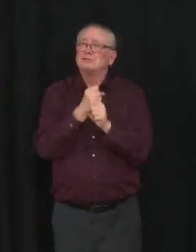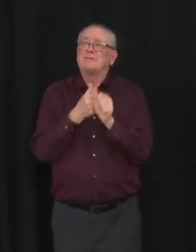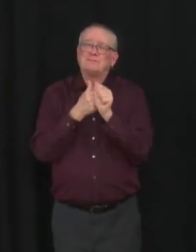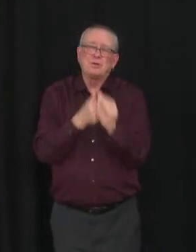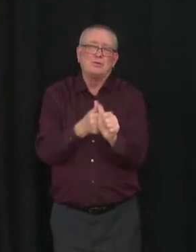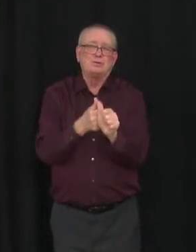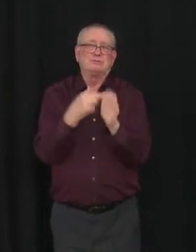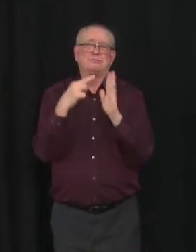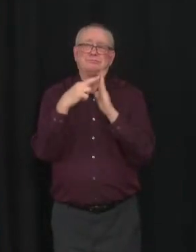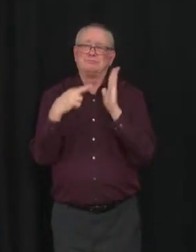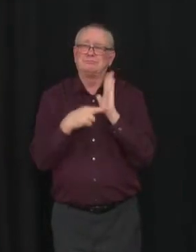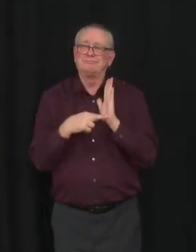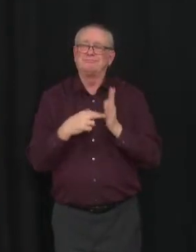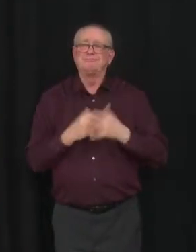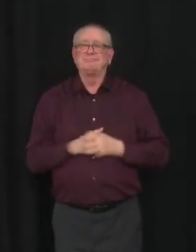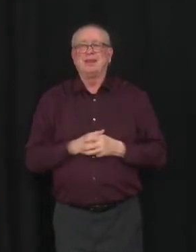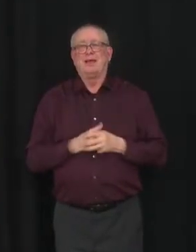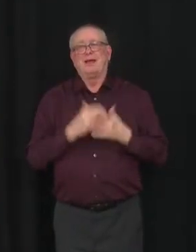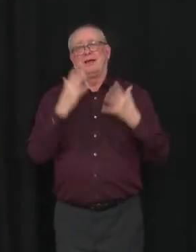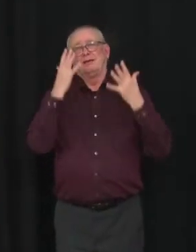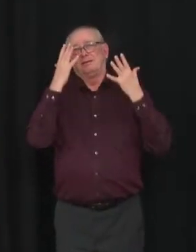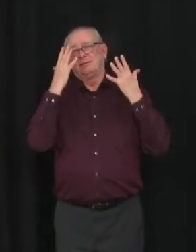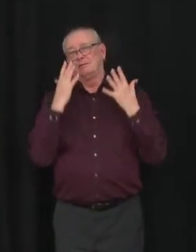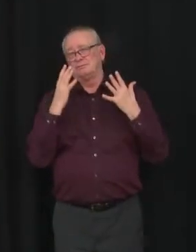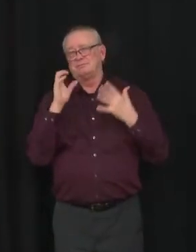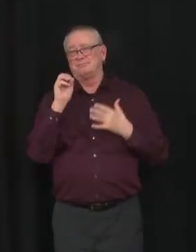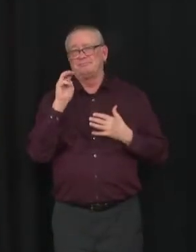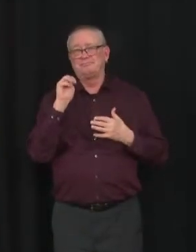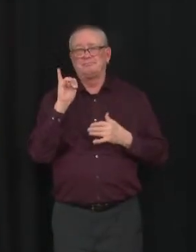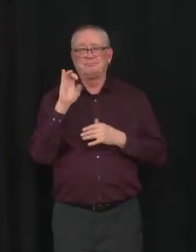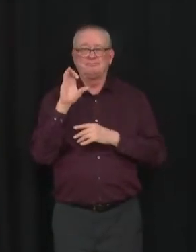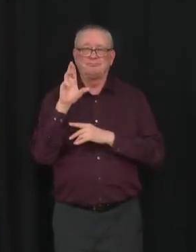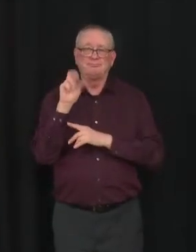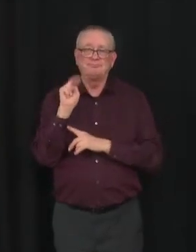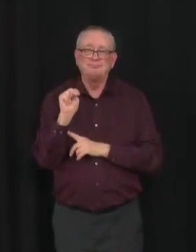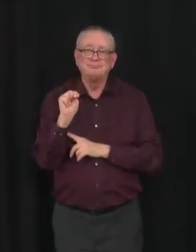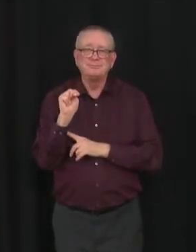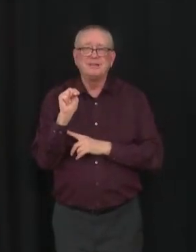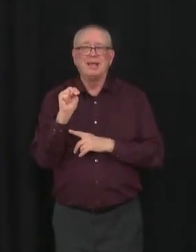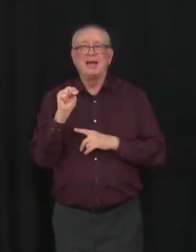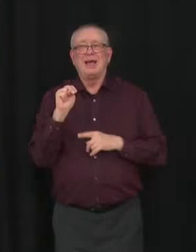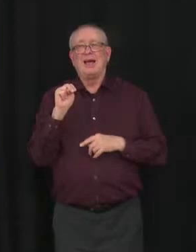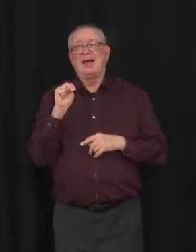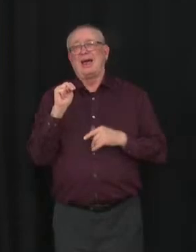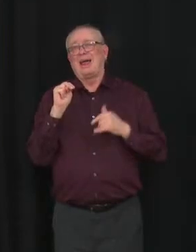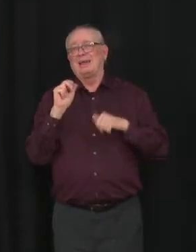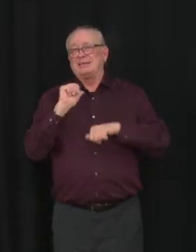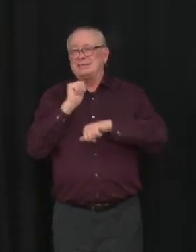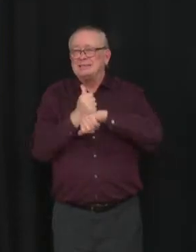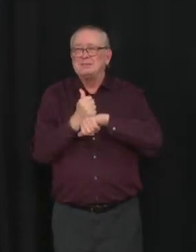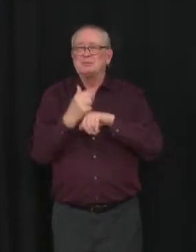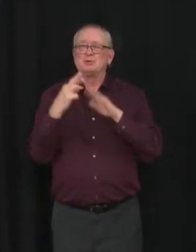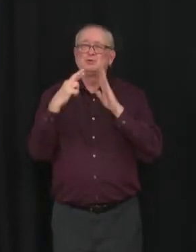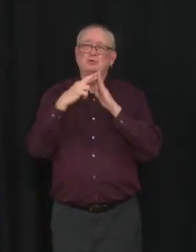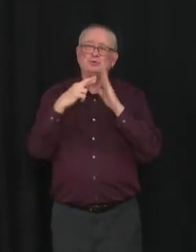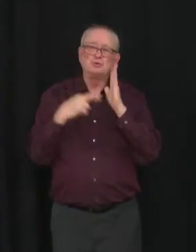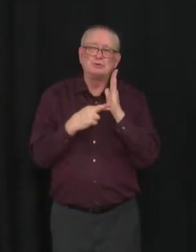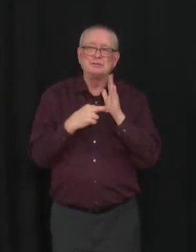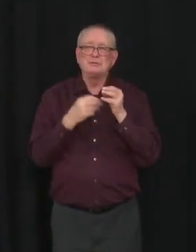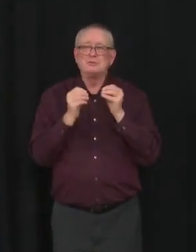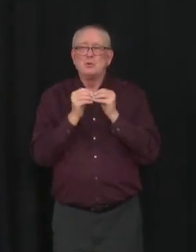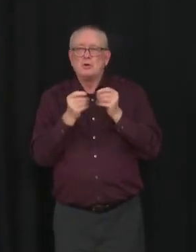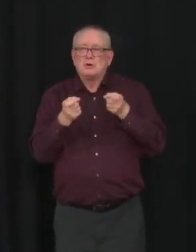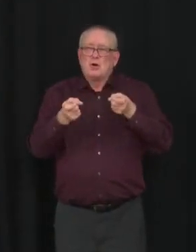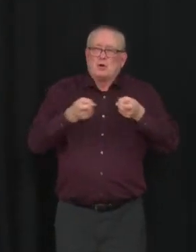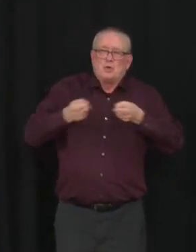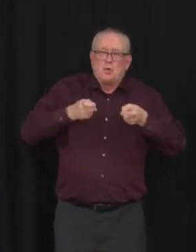Now, unfortunately, Omicron has made it necessary for us to make a few more changes to reduce contacts and slow the spread of the virus.